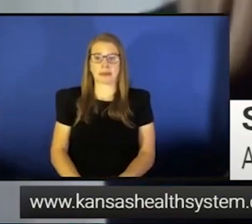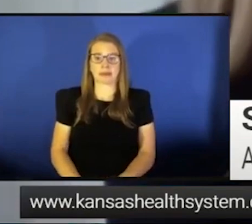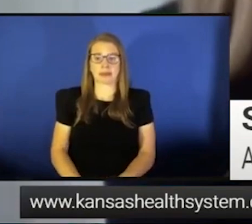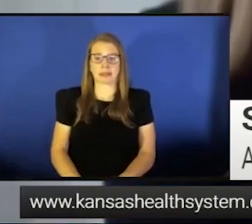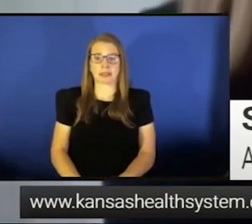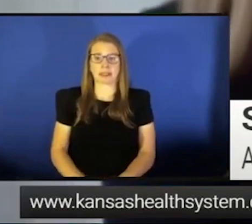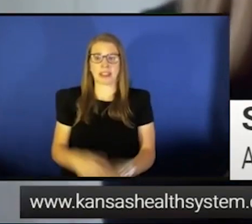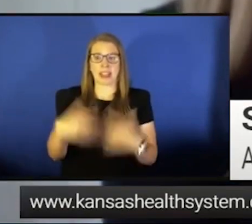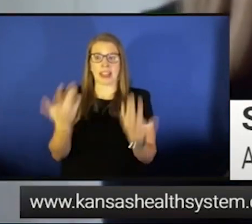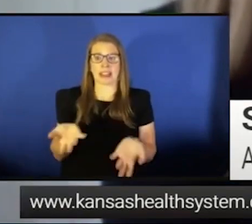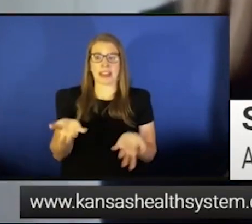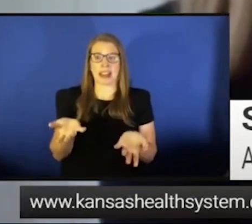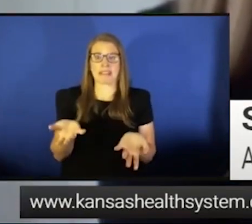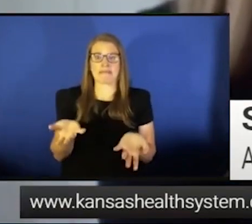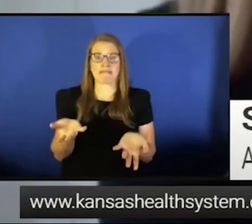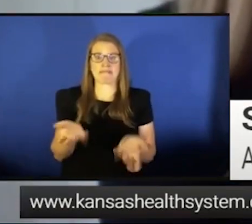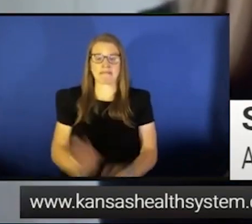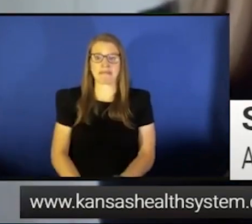I